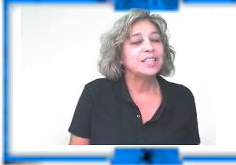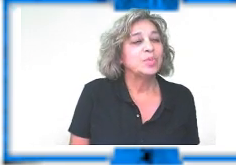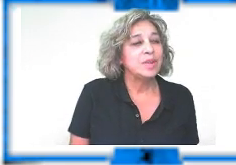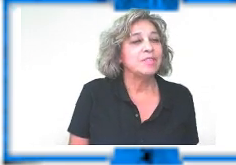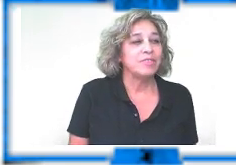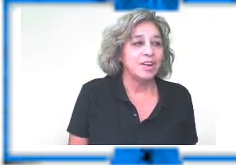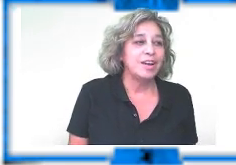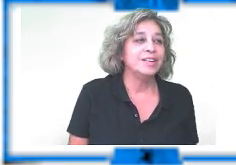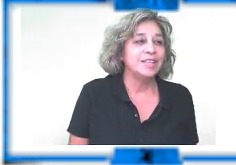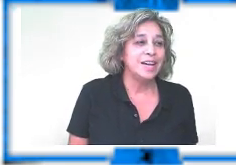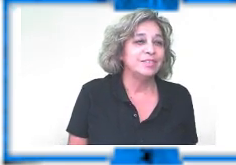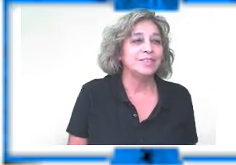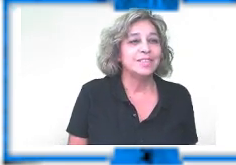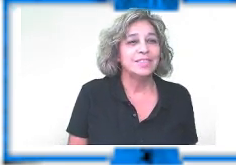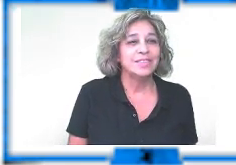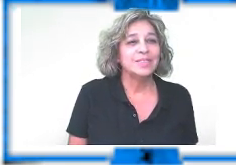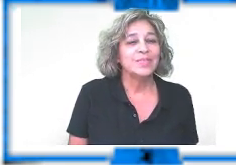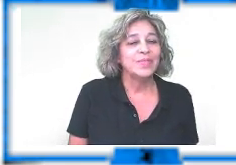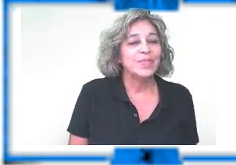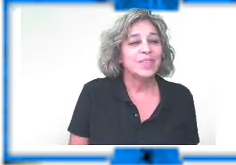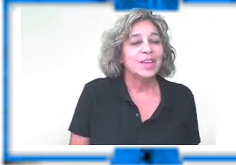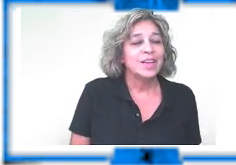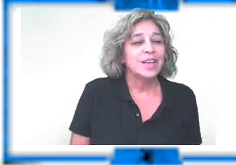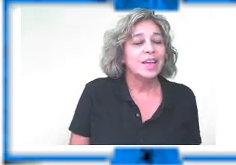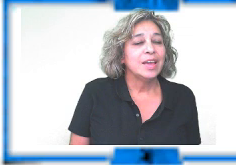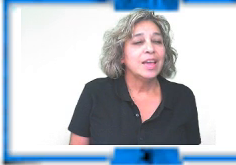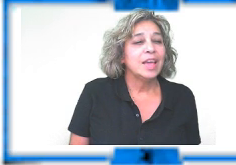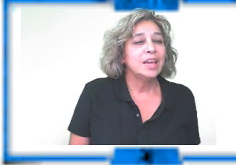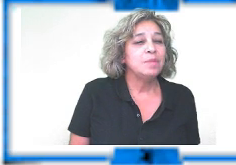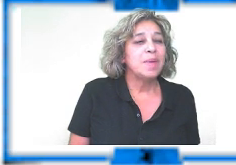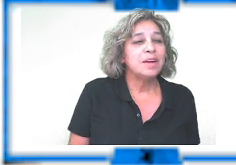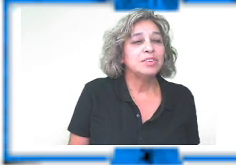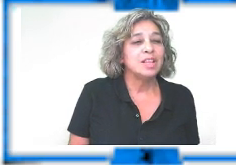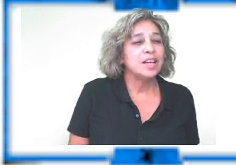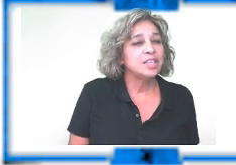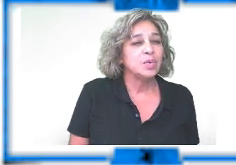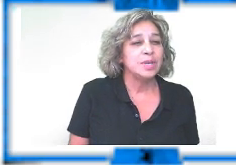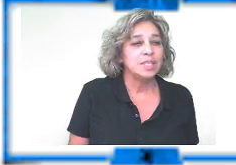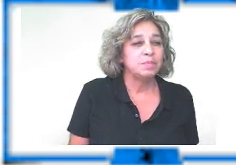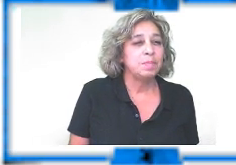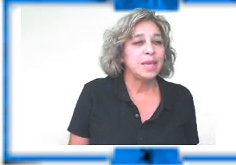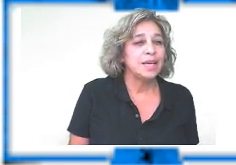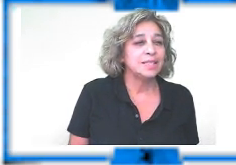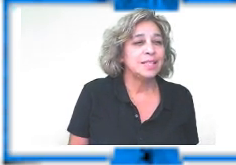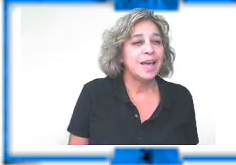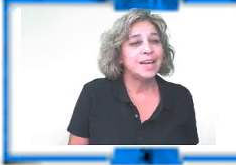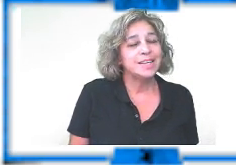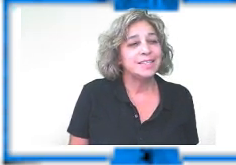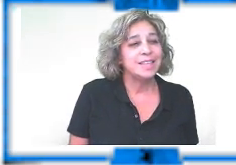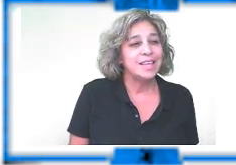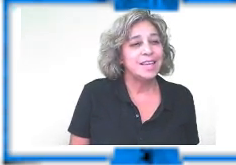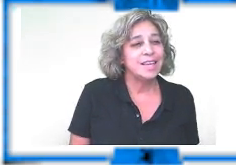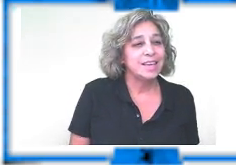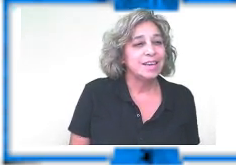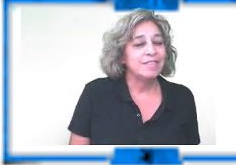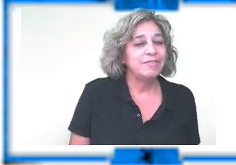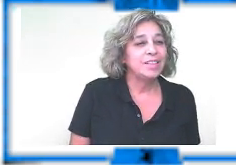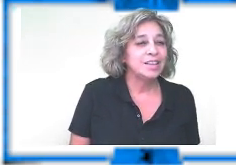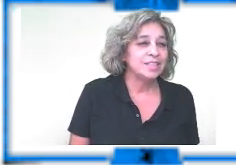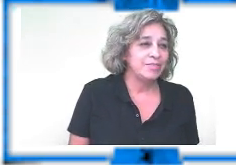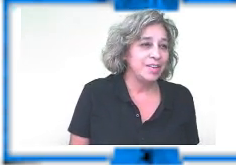I think it's one of the forgotten towns. Y nos importa mucho porque and it matters a lot to us because that is the